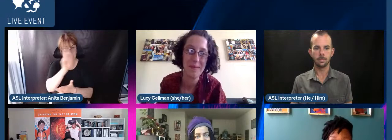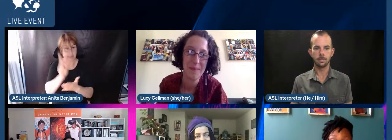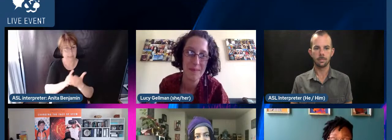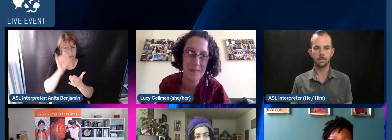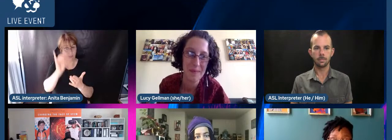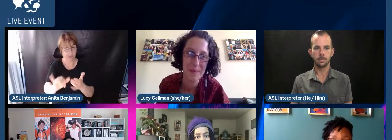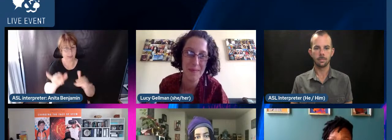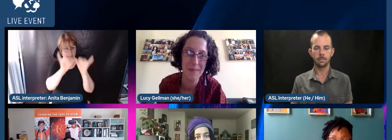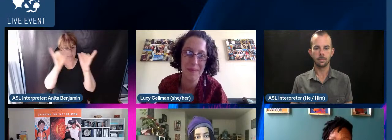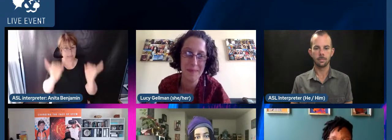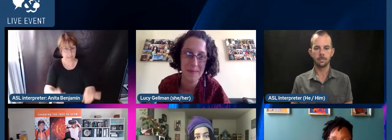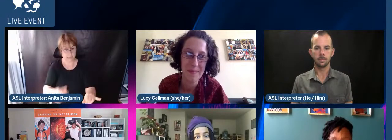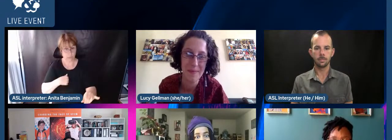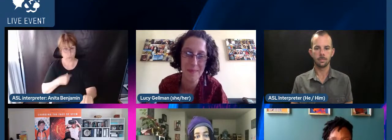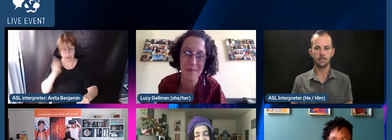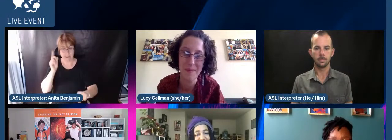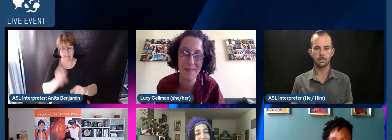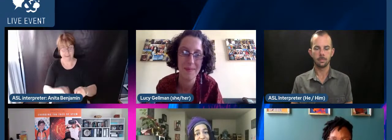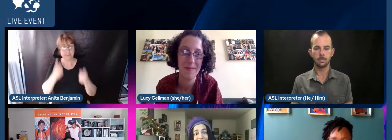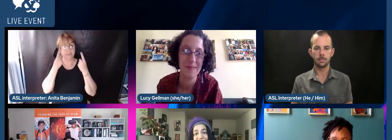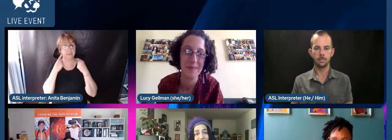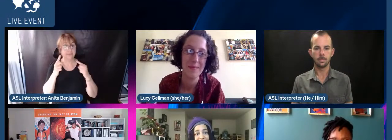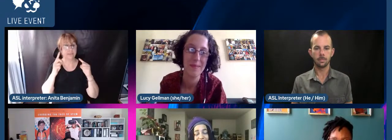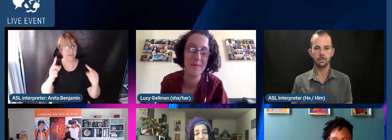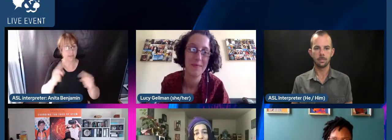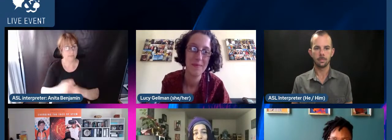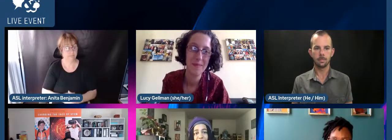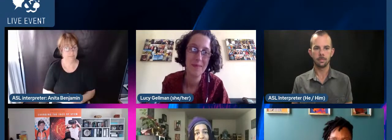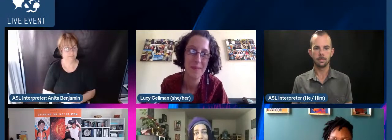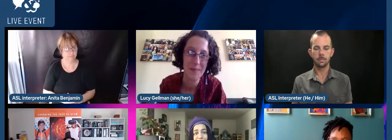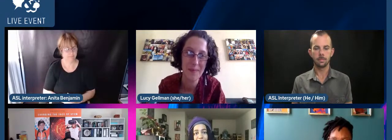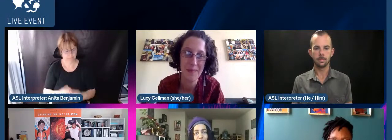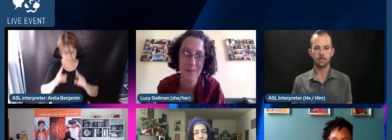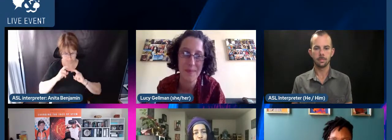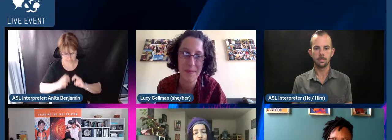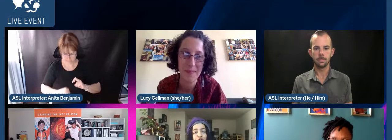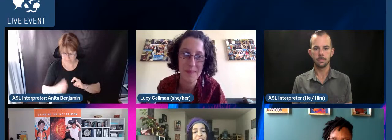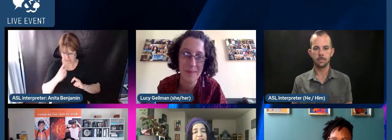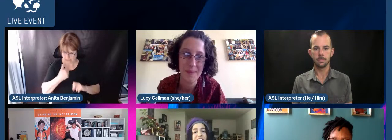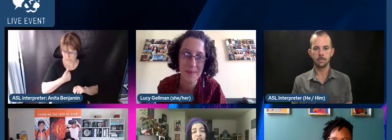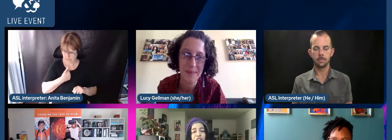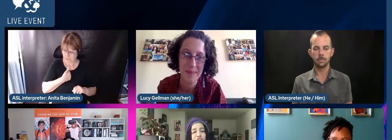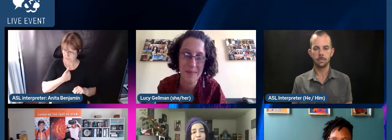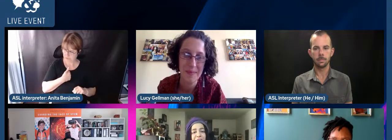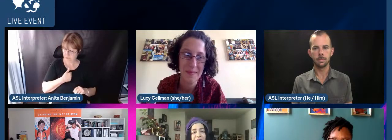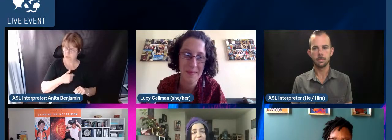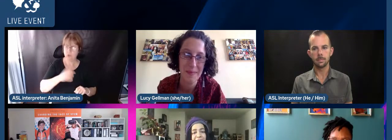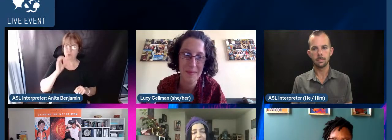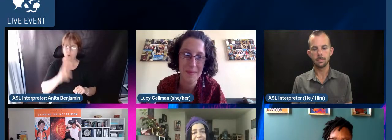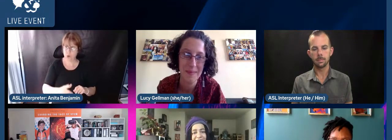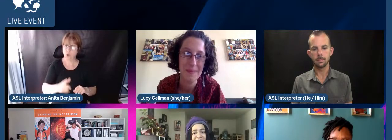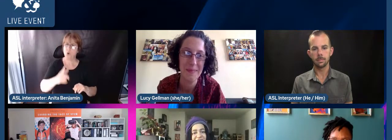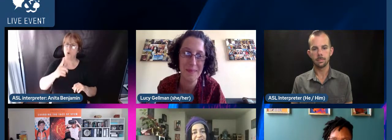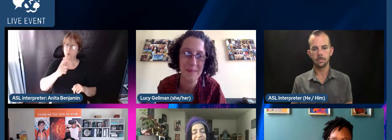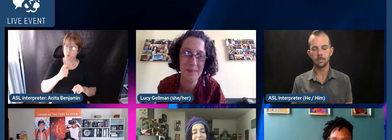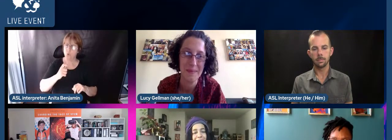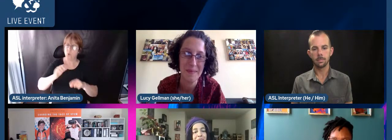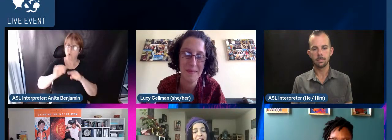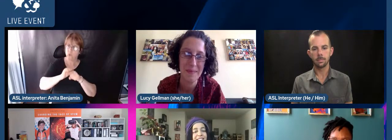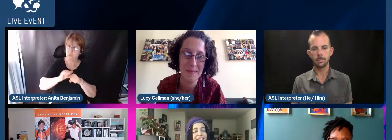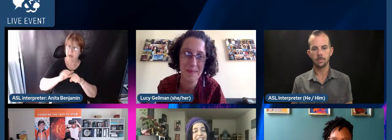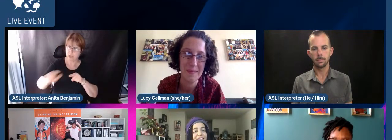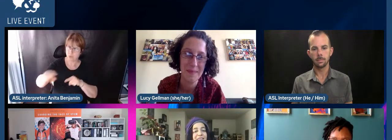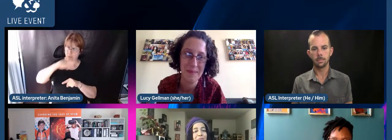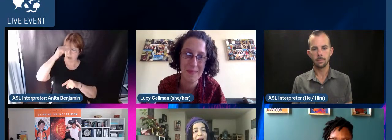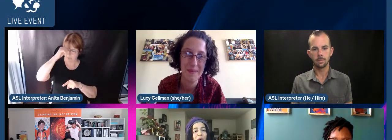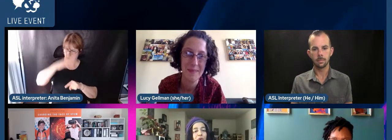so I can't succeed. And then I have to ask myself, all right, who trained and taught you, Black man, to think that